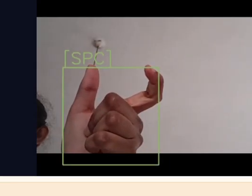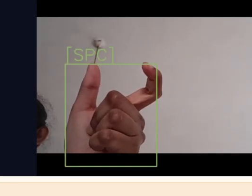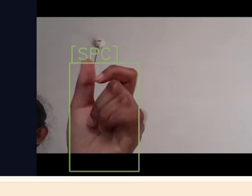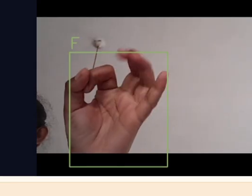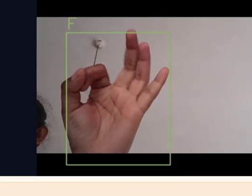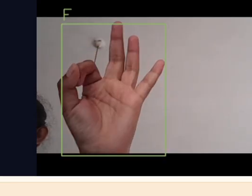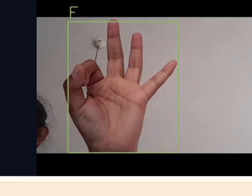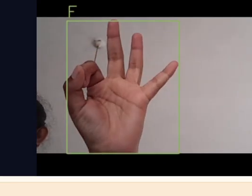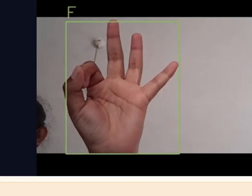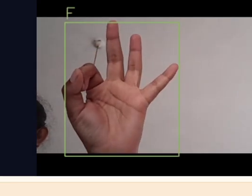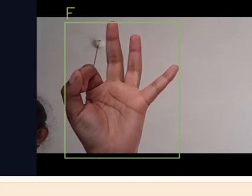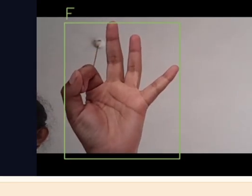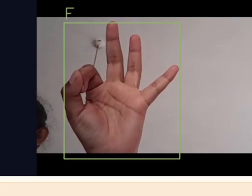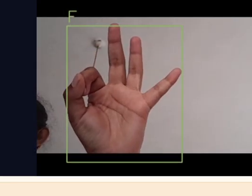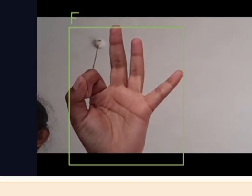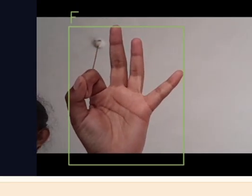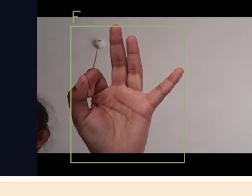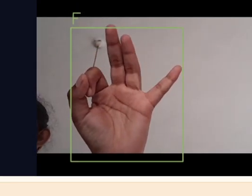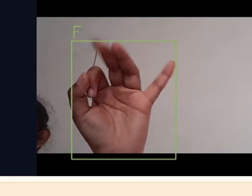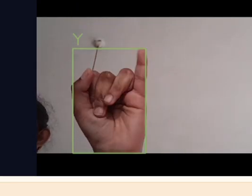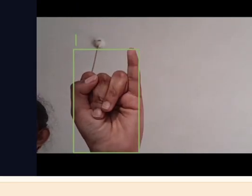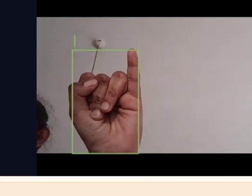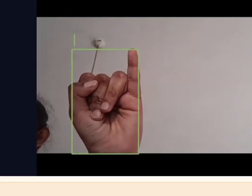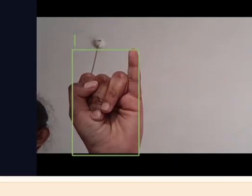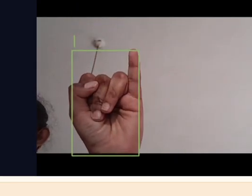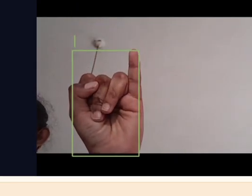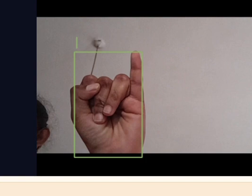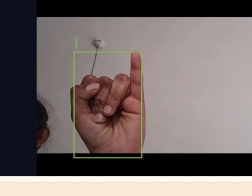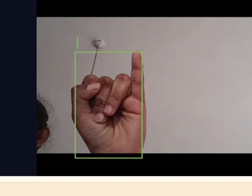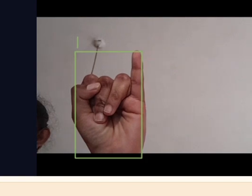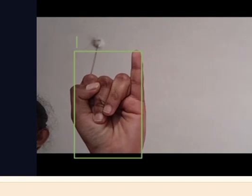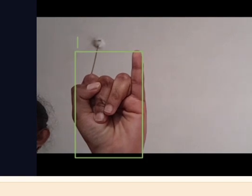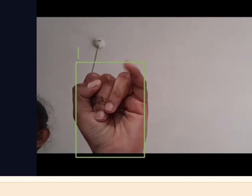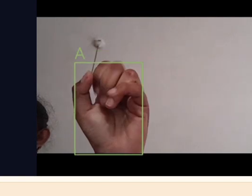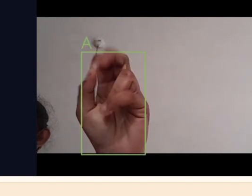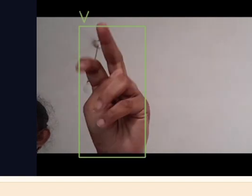inclusive, because everyone deserves to be understood.